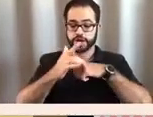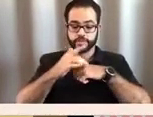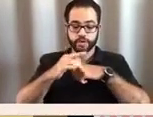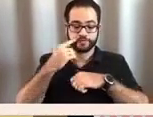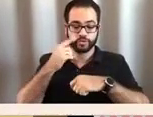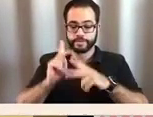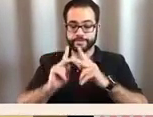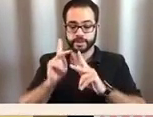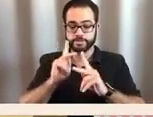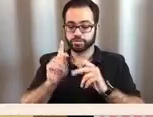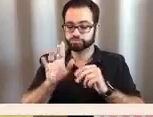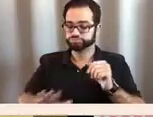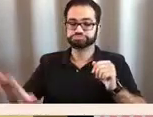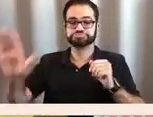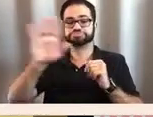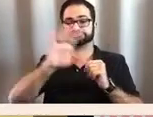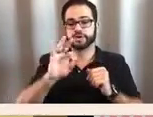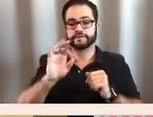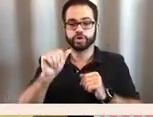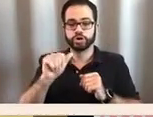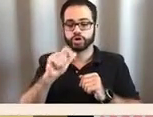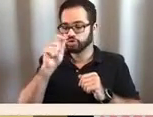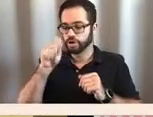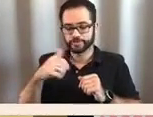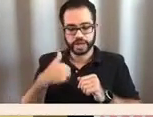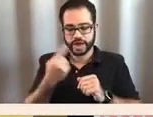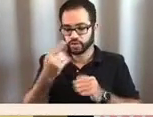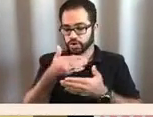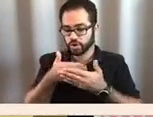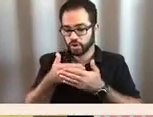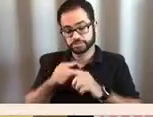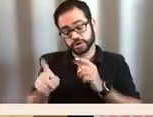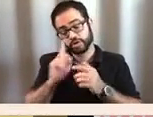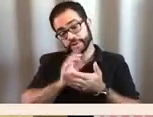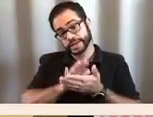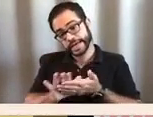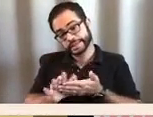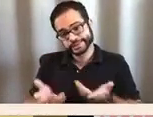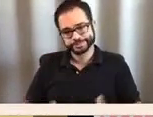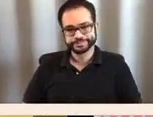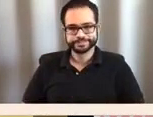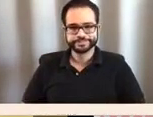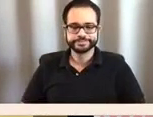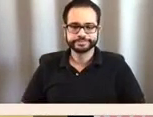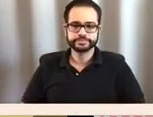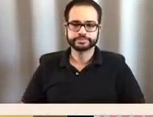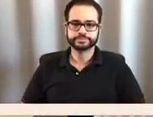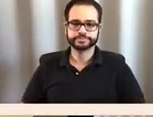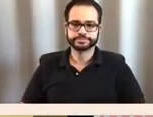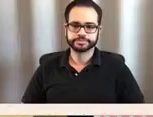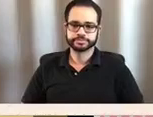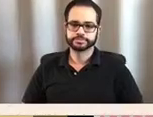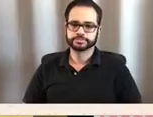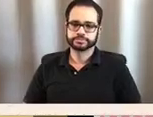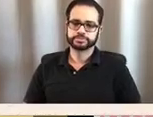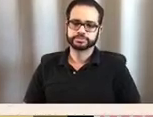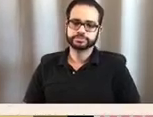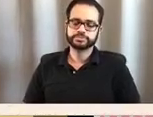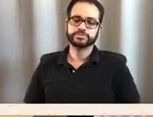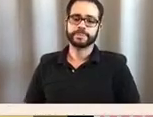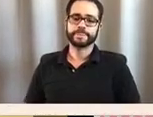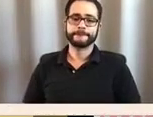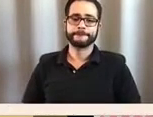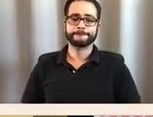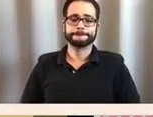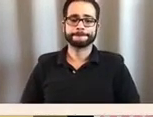students across the state. So you don't have to have one nearby, but it would be nice. And when creating the